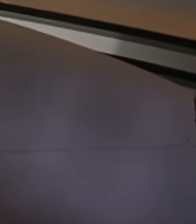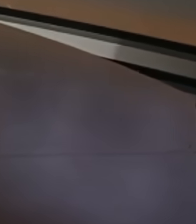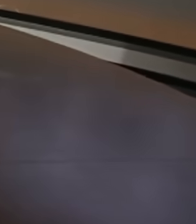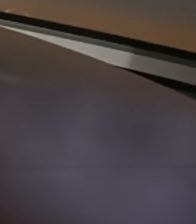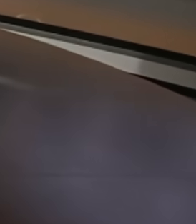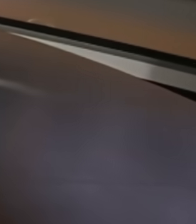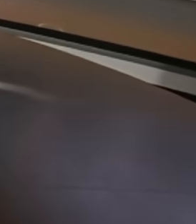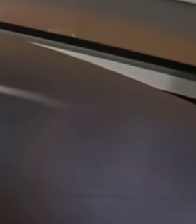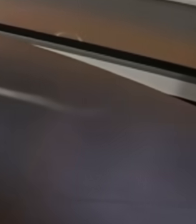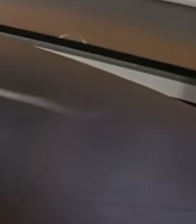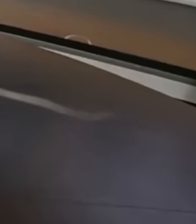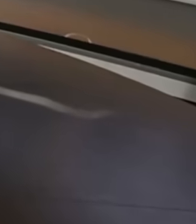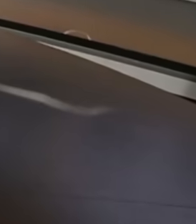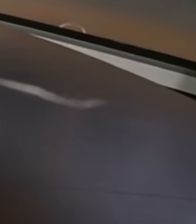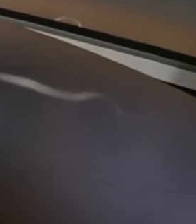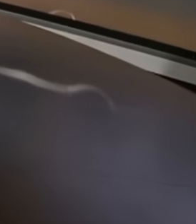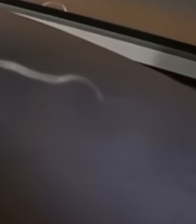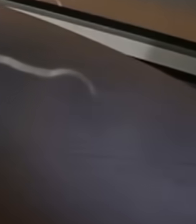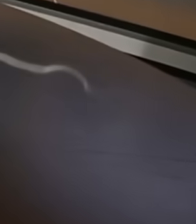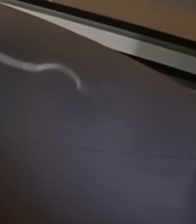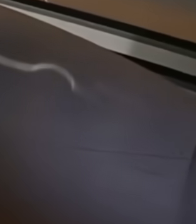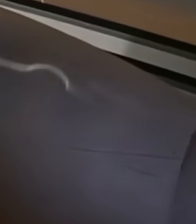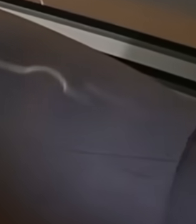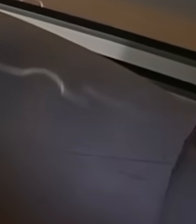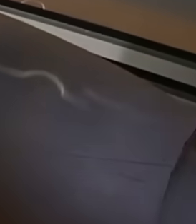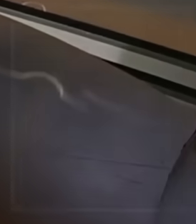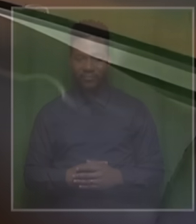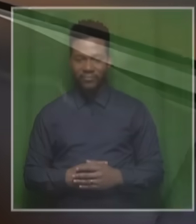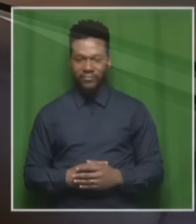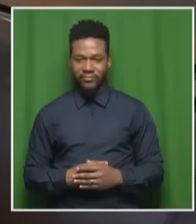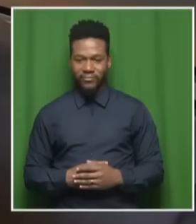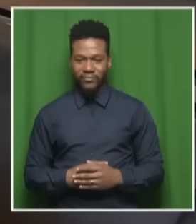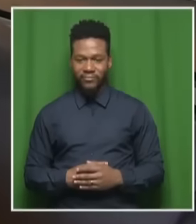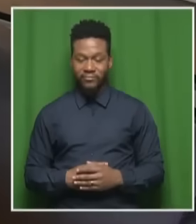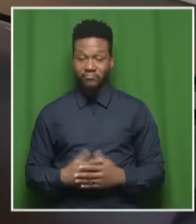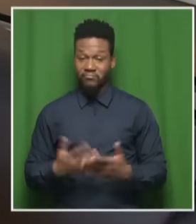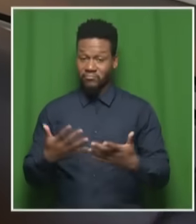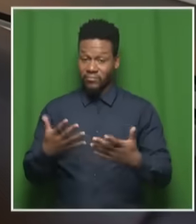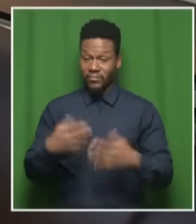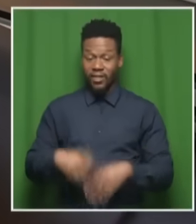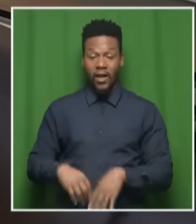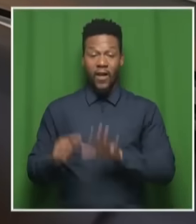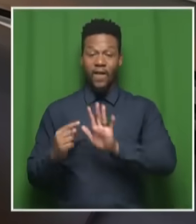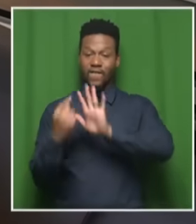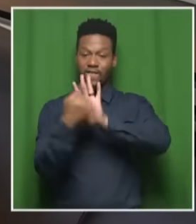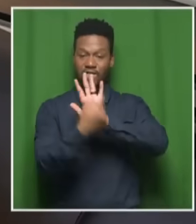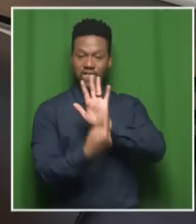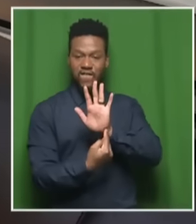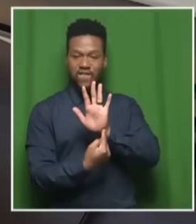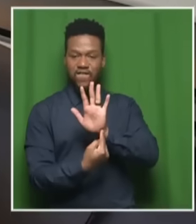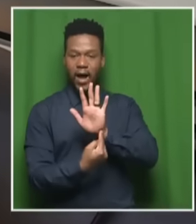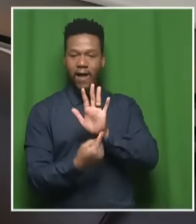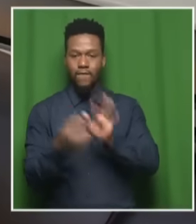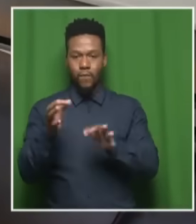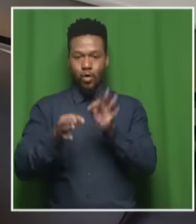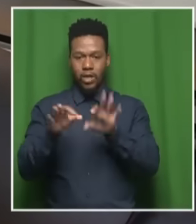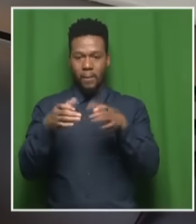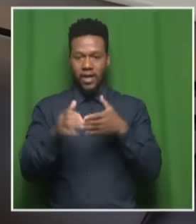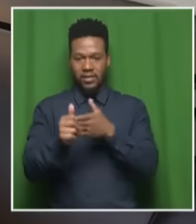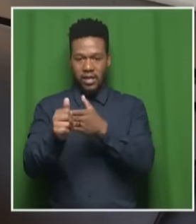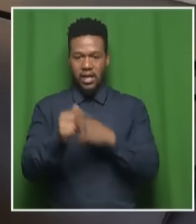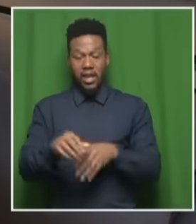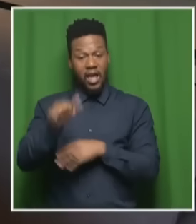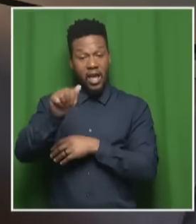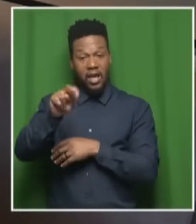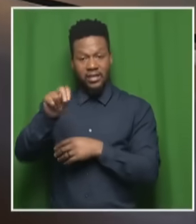that now to what that voting race is actually going to be looking like. We've got your five contenders at this point: ANC, DA, MK,